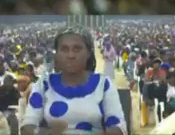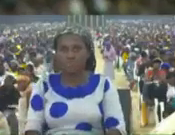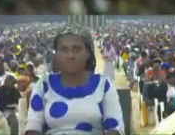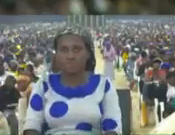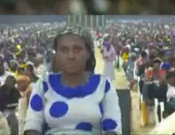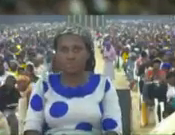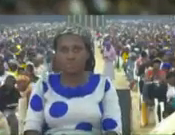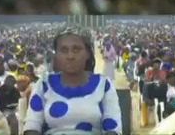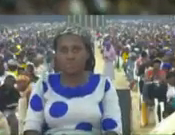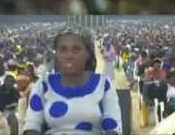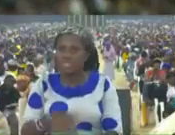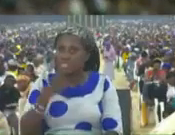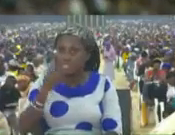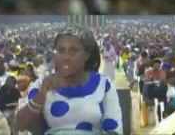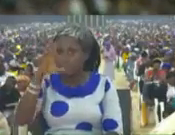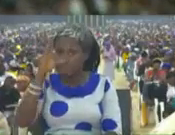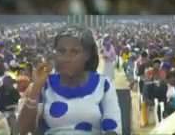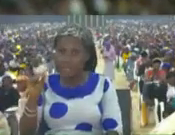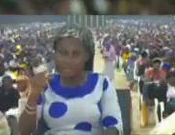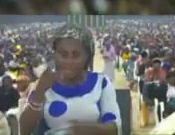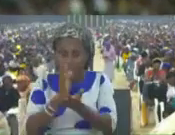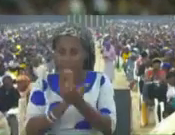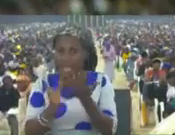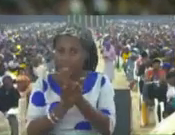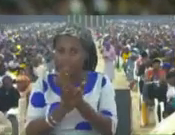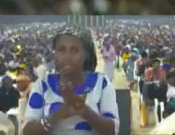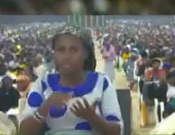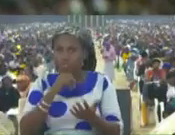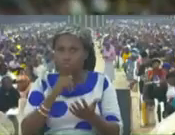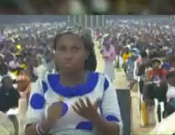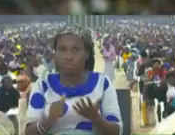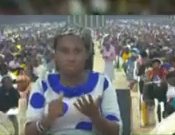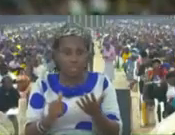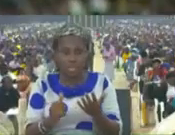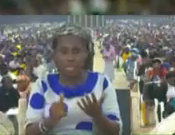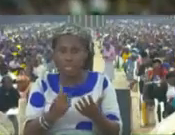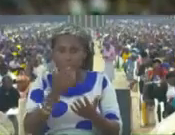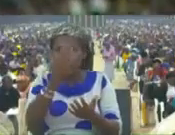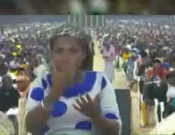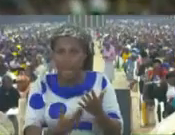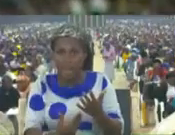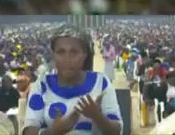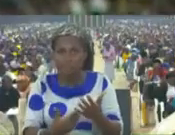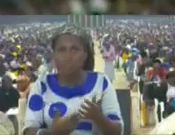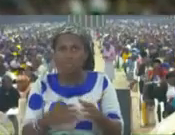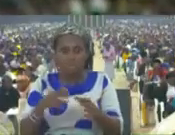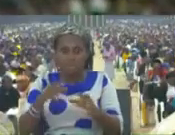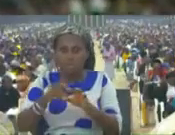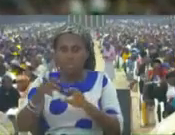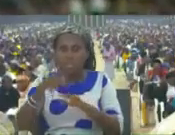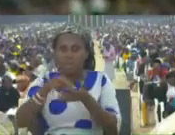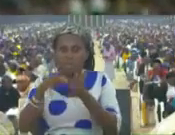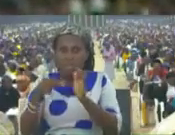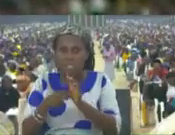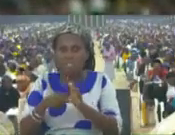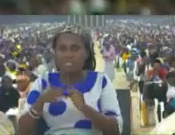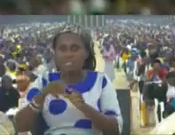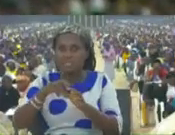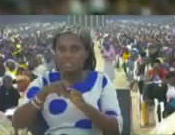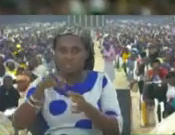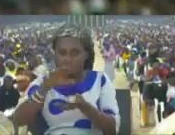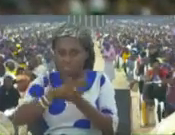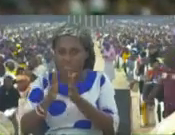the hand was paralyzed. That could be a sudden something. Withered means things got